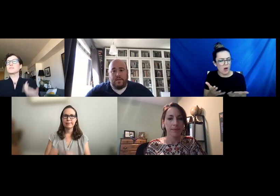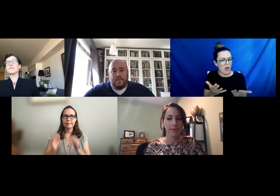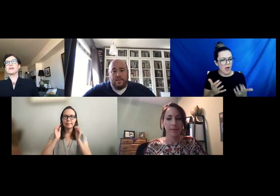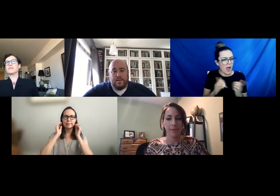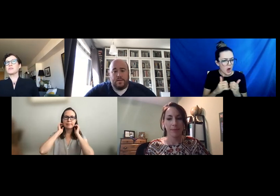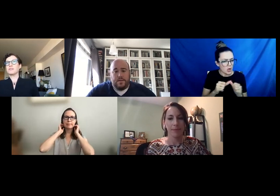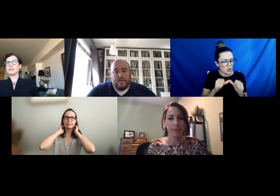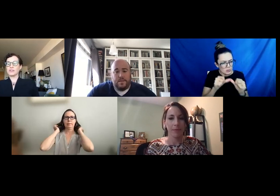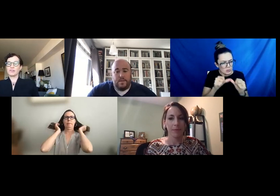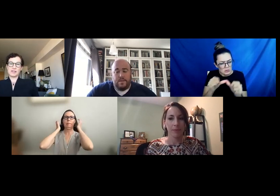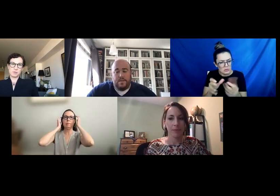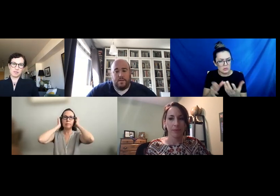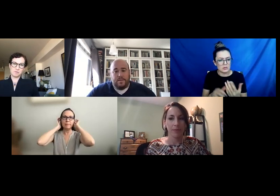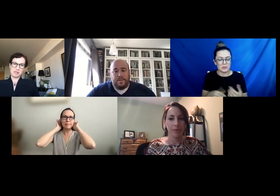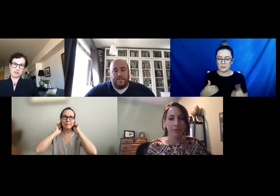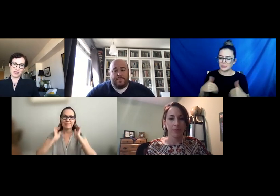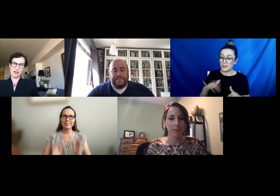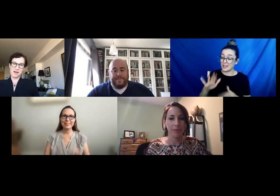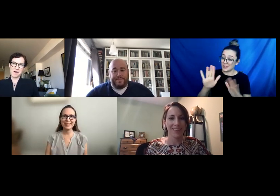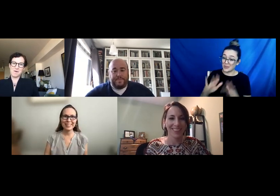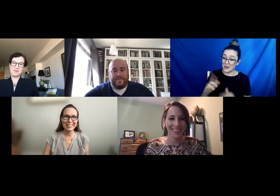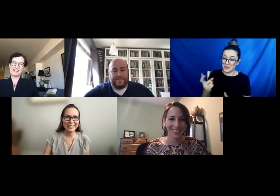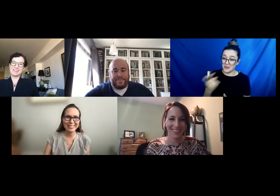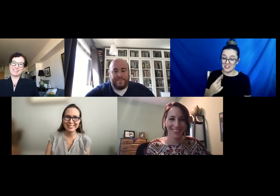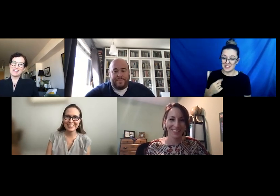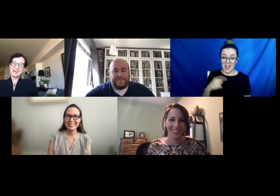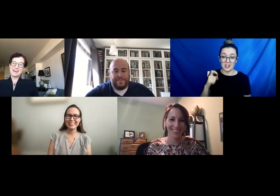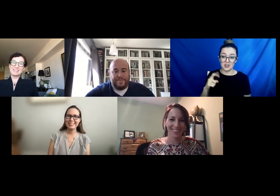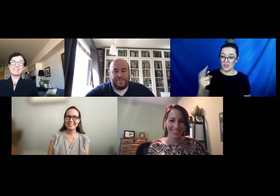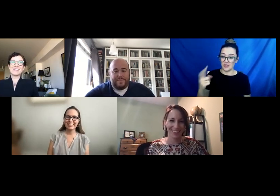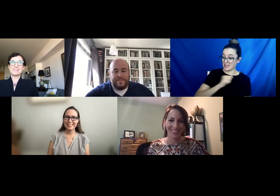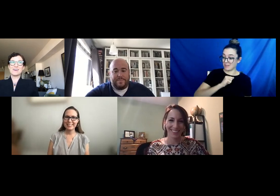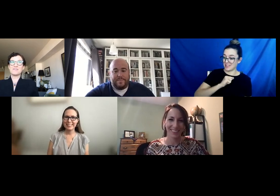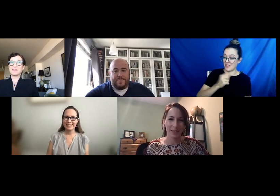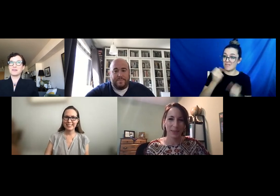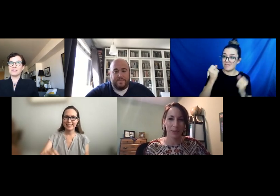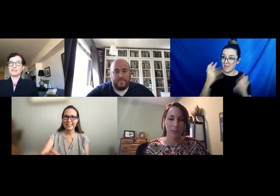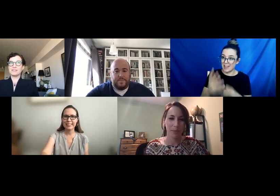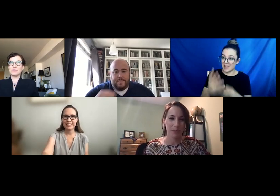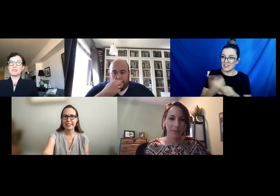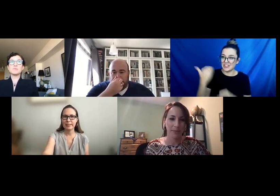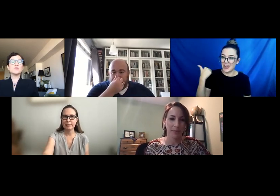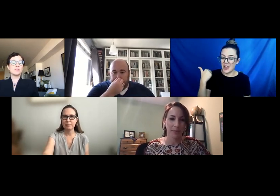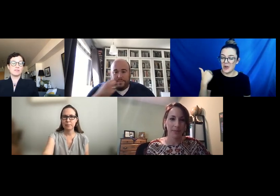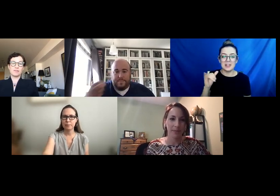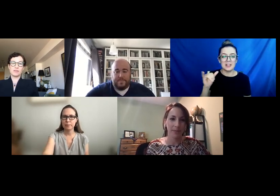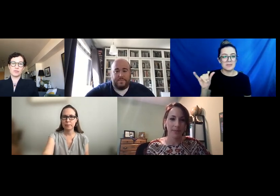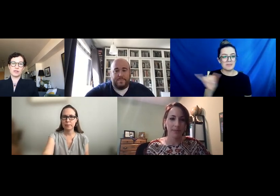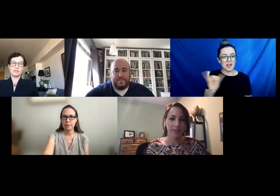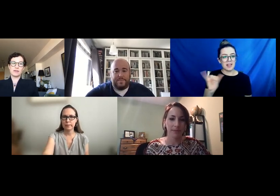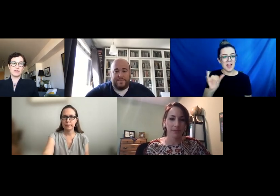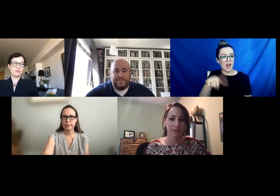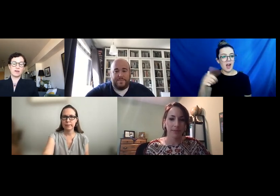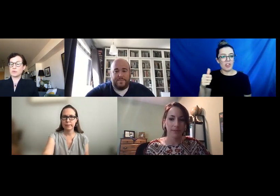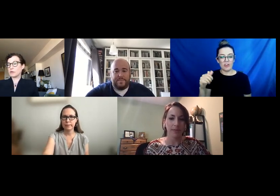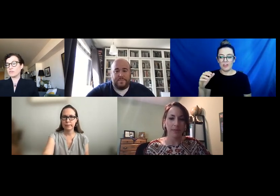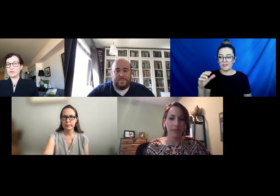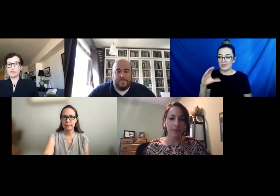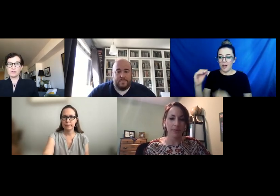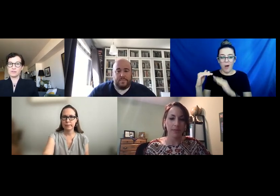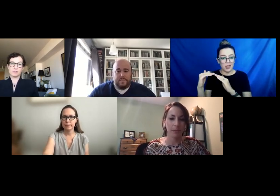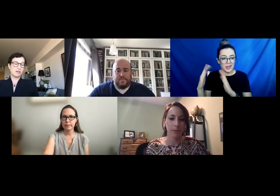That is a great question that I should have asked myself many years ago, because like a lot of my colleagues, you end up doing these heavy stories and you're not